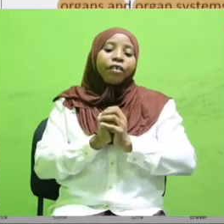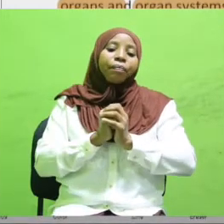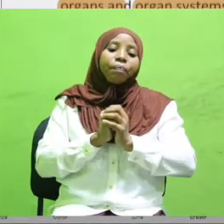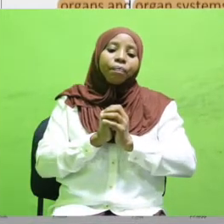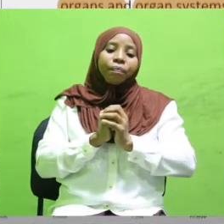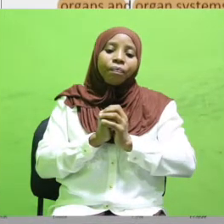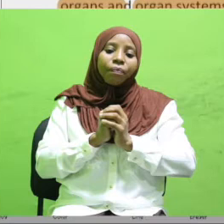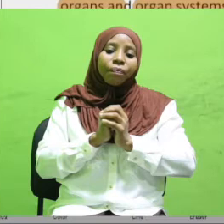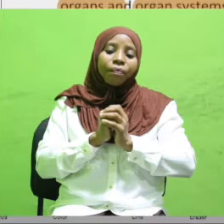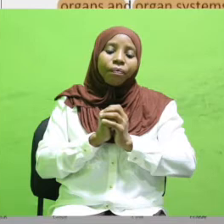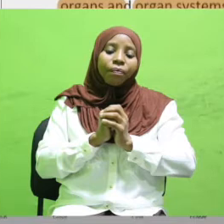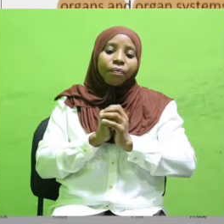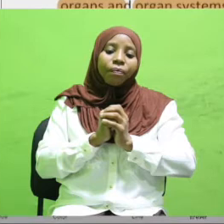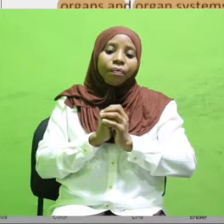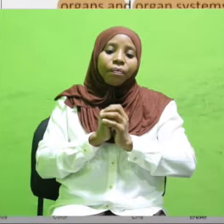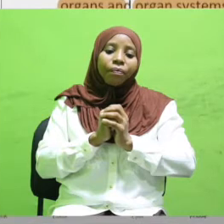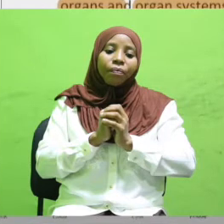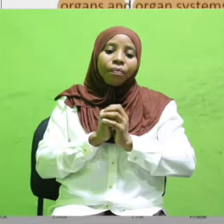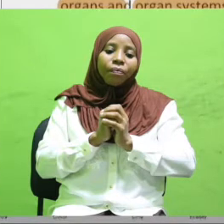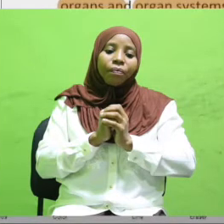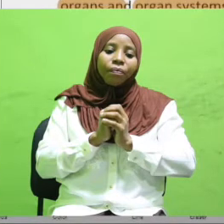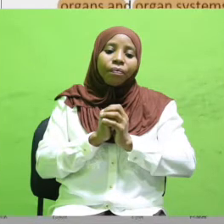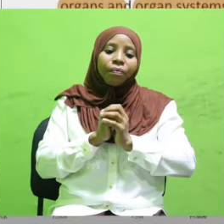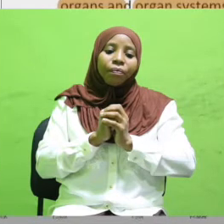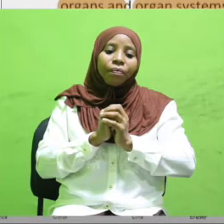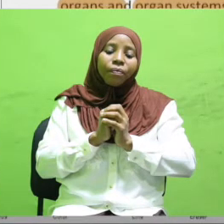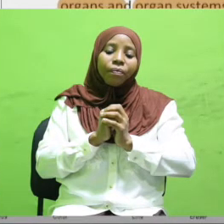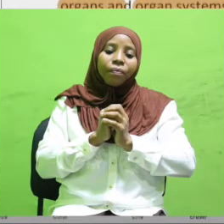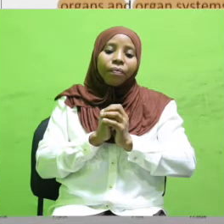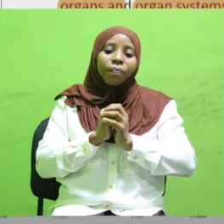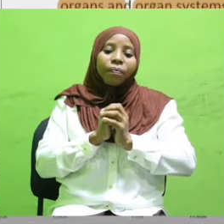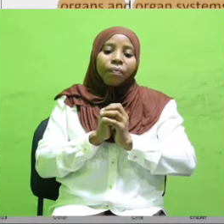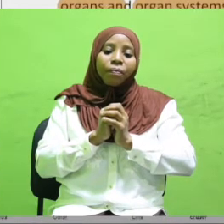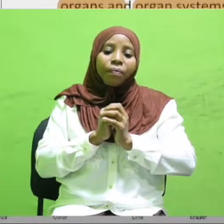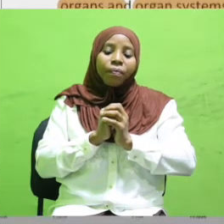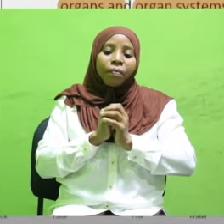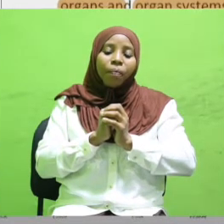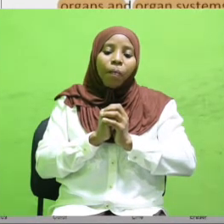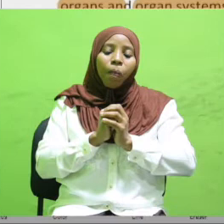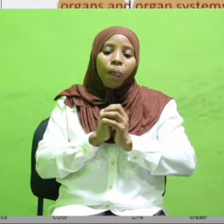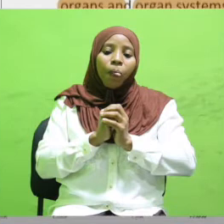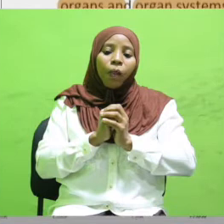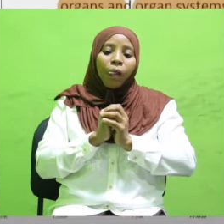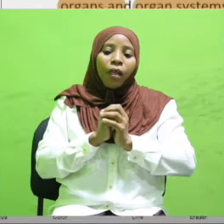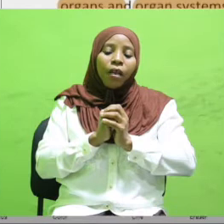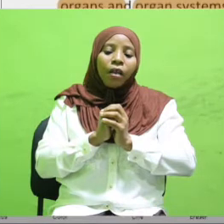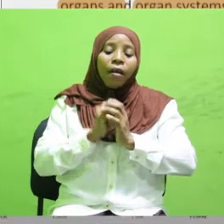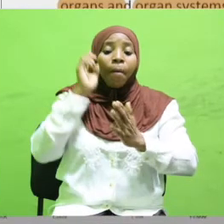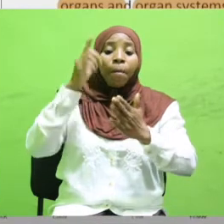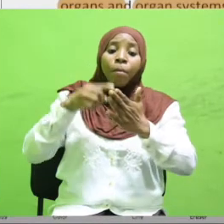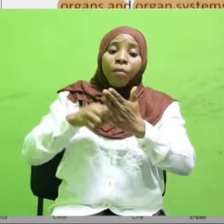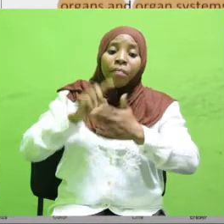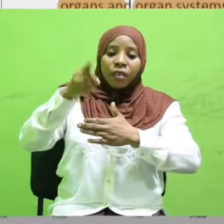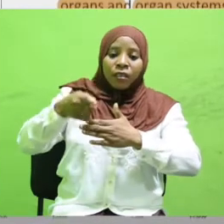structures which make up the fungus body. So a cluster of them makes up the body